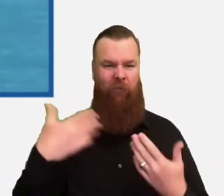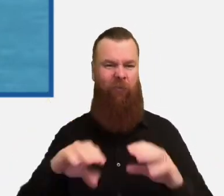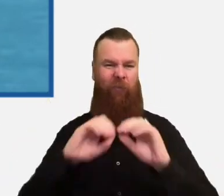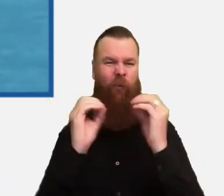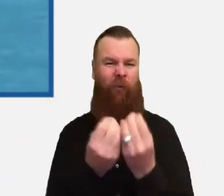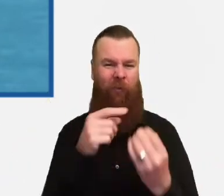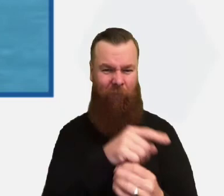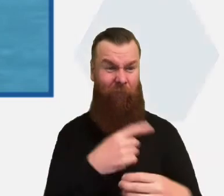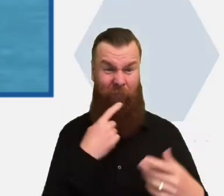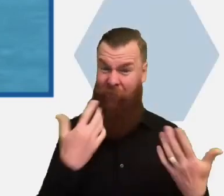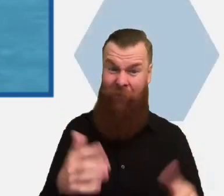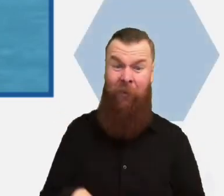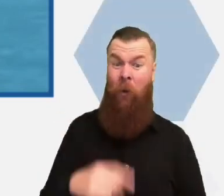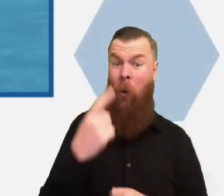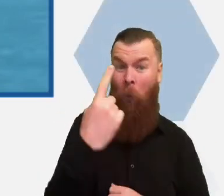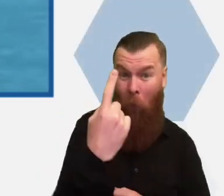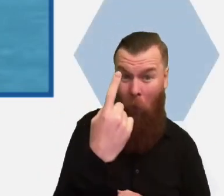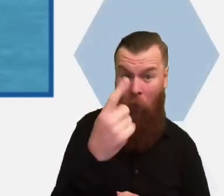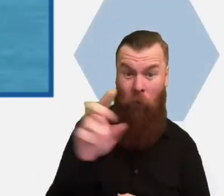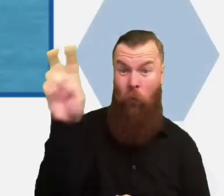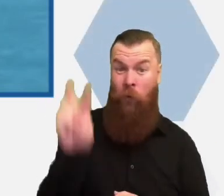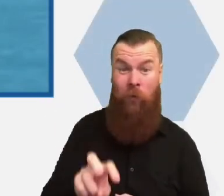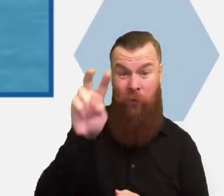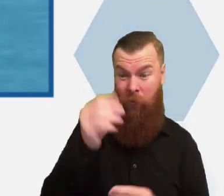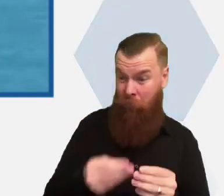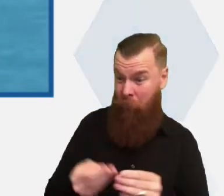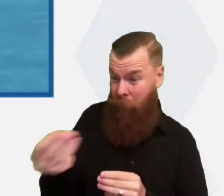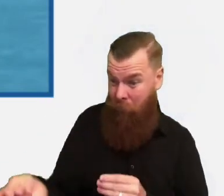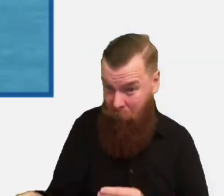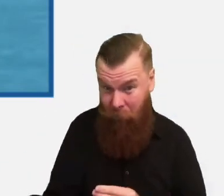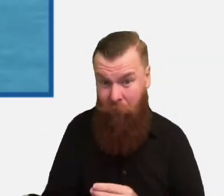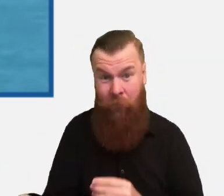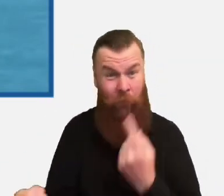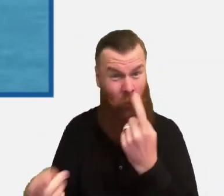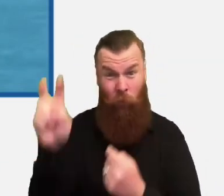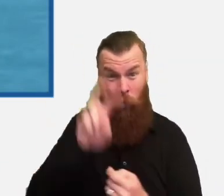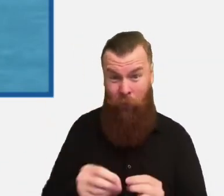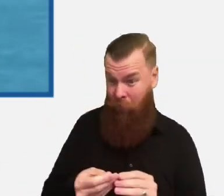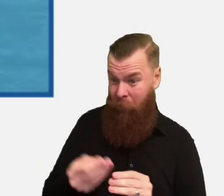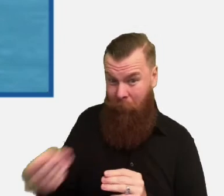maintenance of infrastructure is the equivalent of 1.5